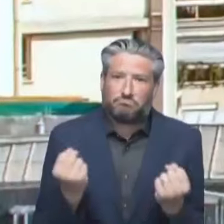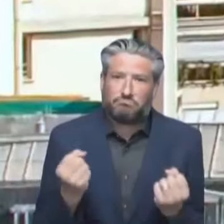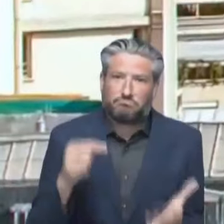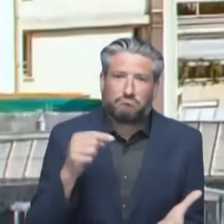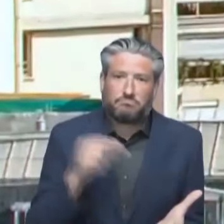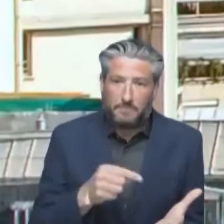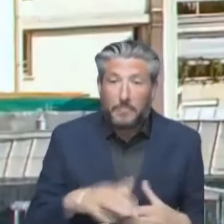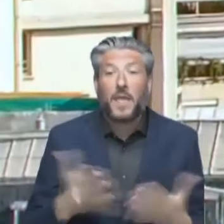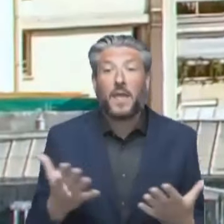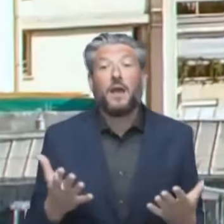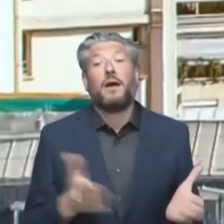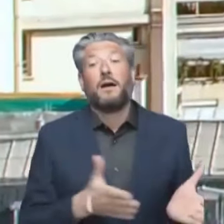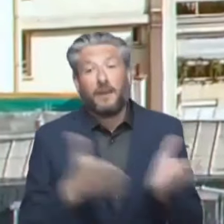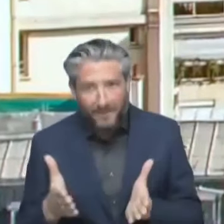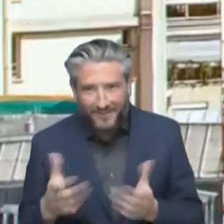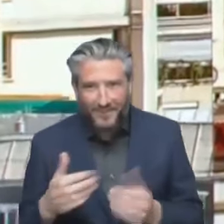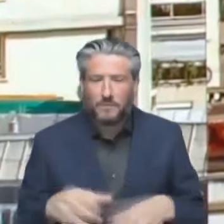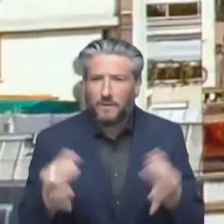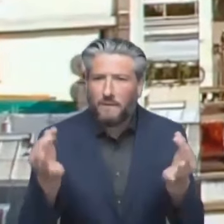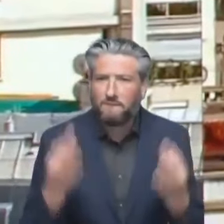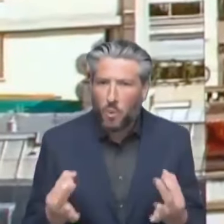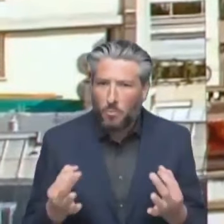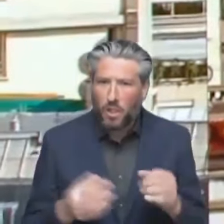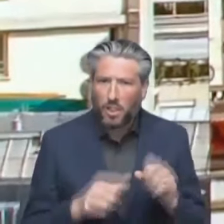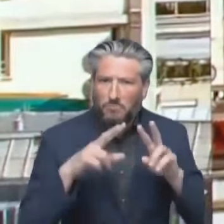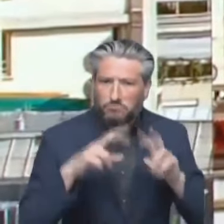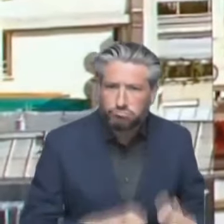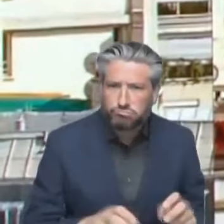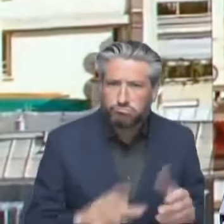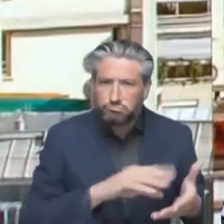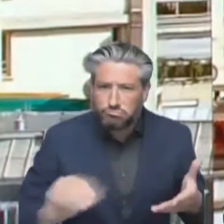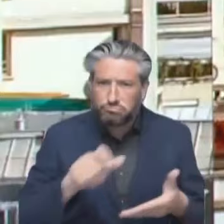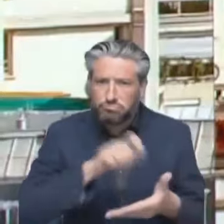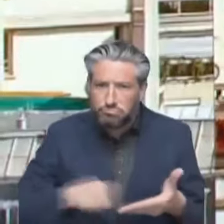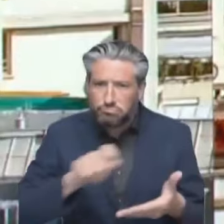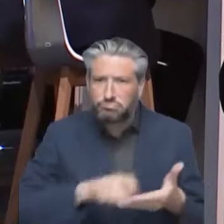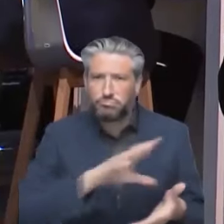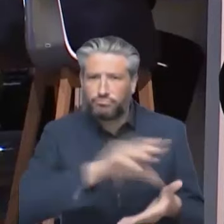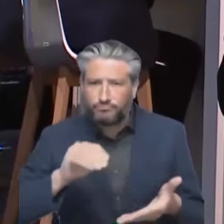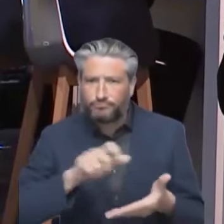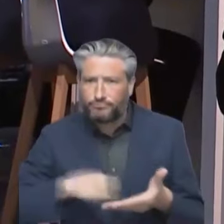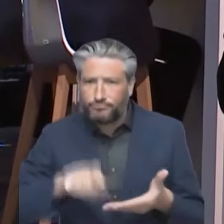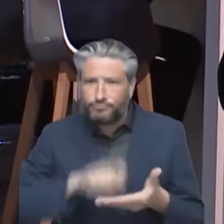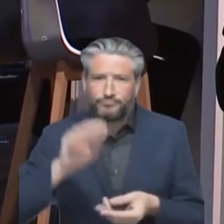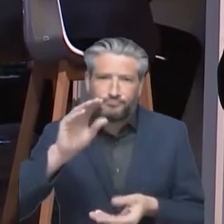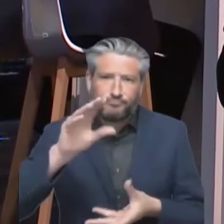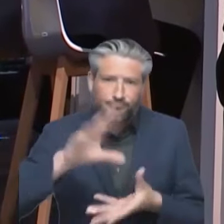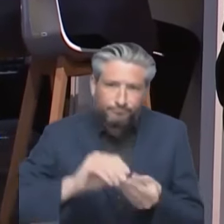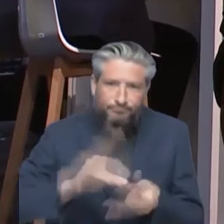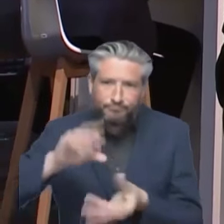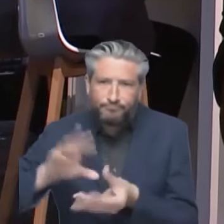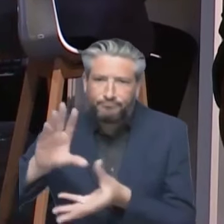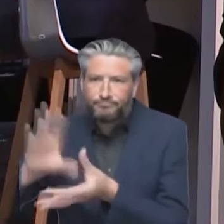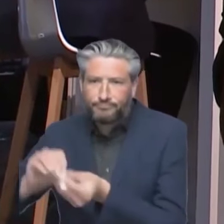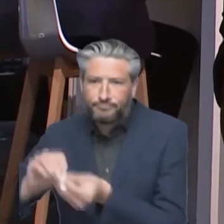the work of formalization, of writing it down. It was, of course, rather frustrating because not everything can be said without running